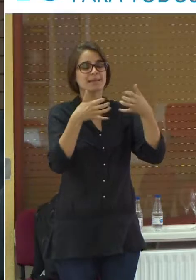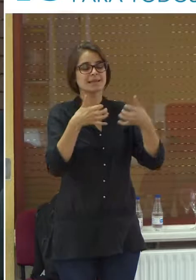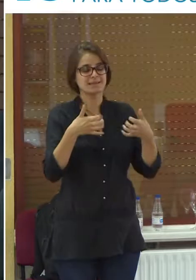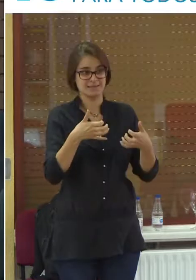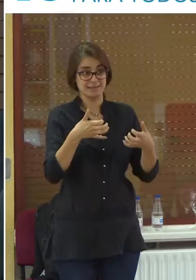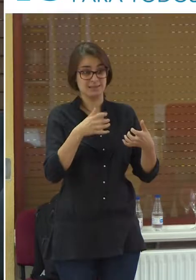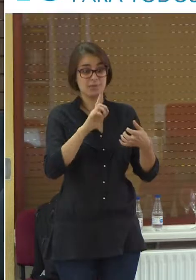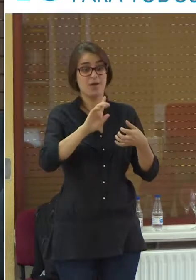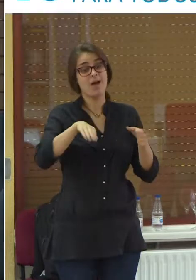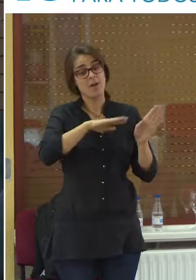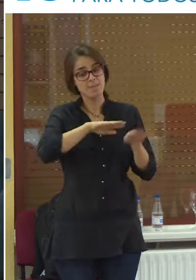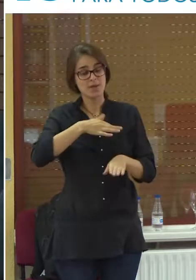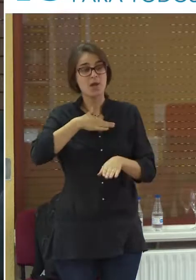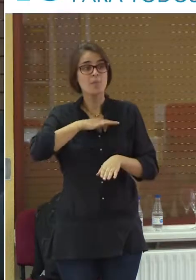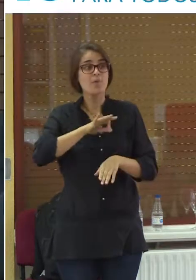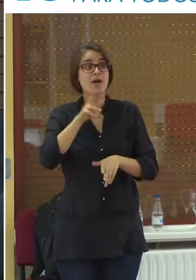include